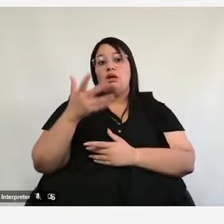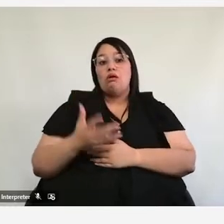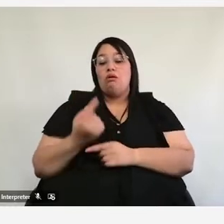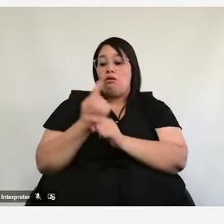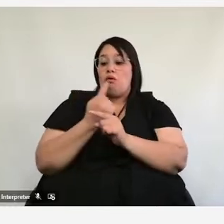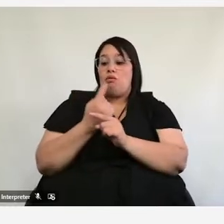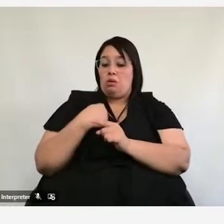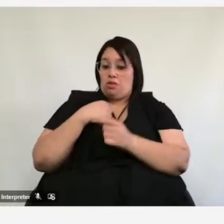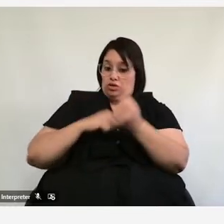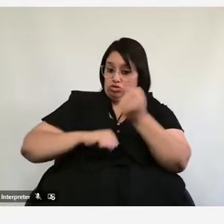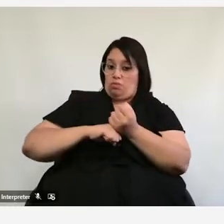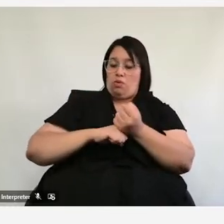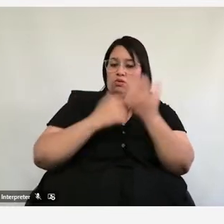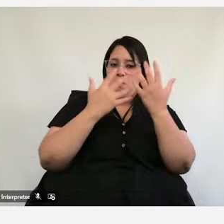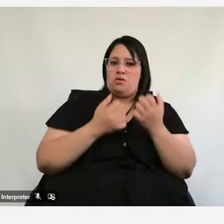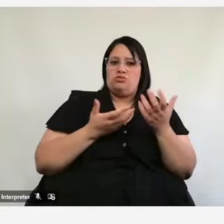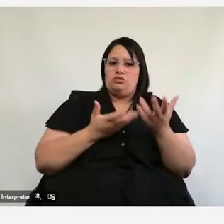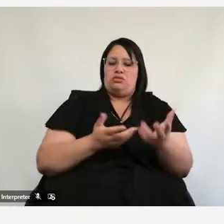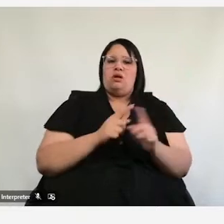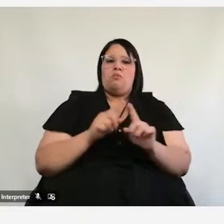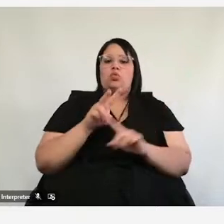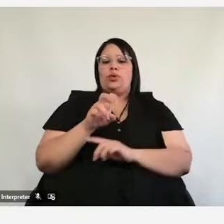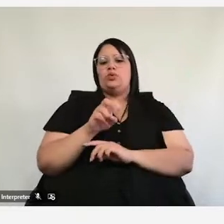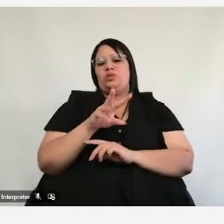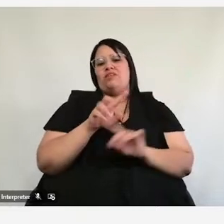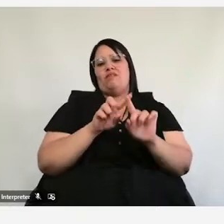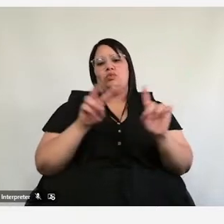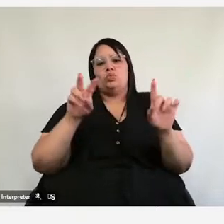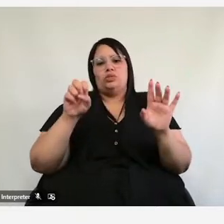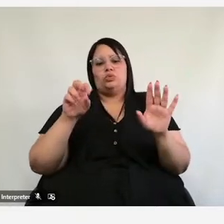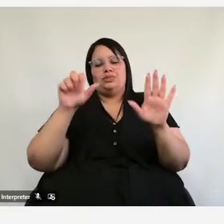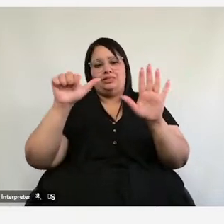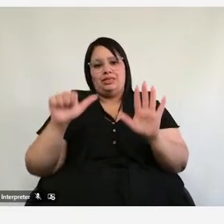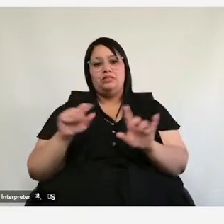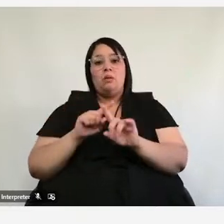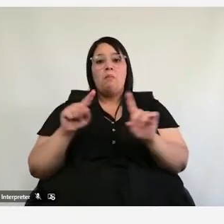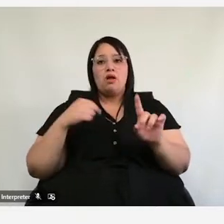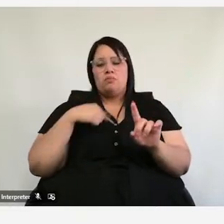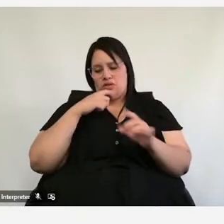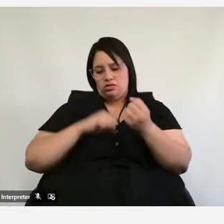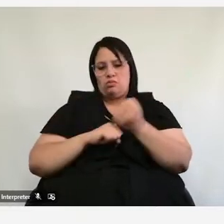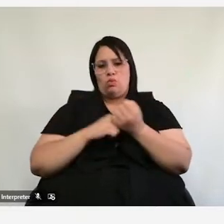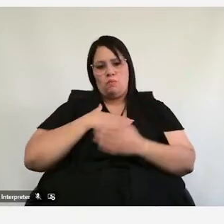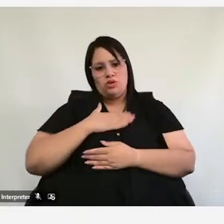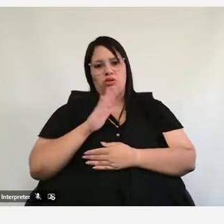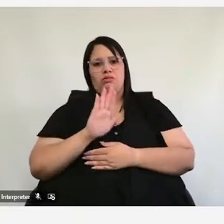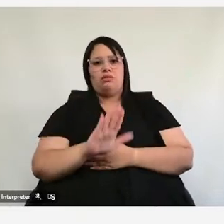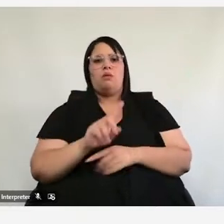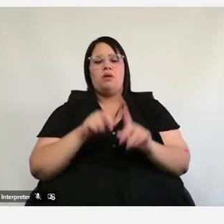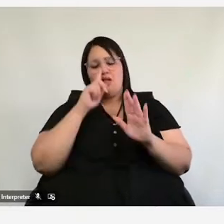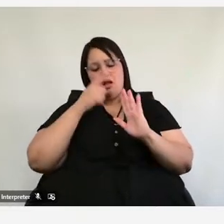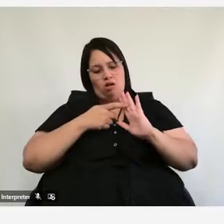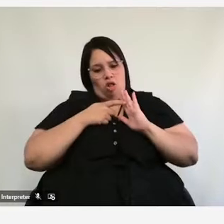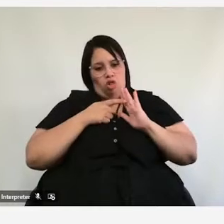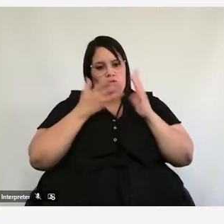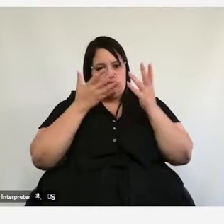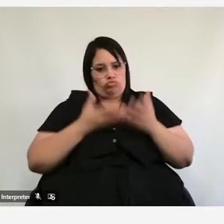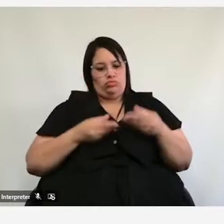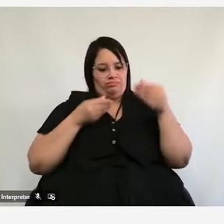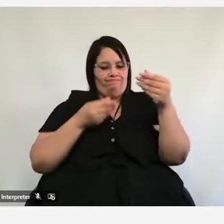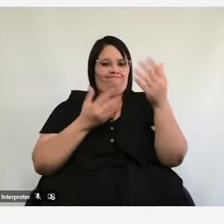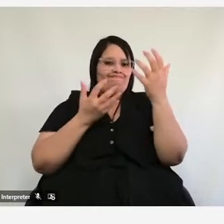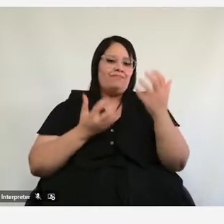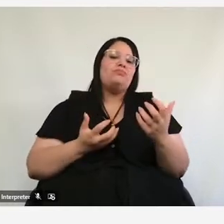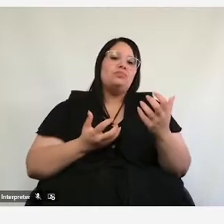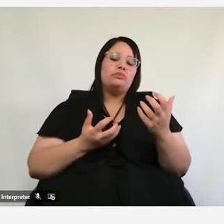do I support this budget of 2025-2026, but I also appreciate and acknowledge it for being in